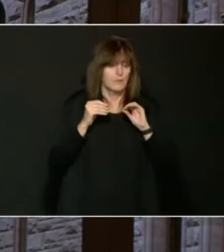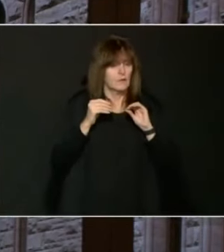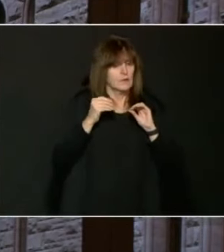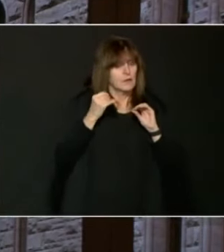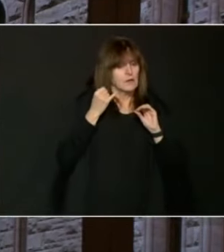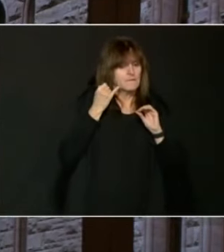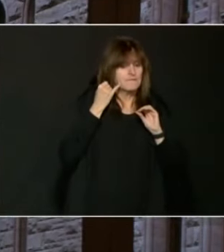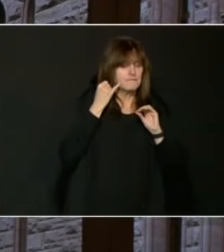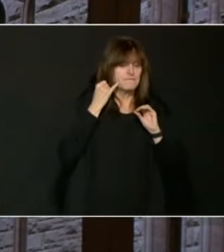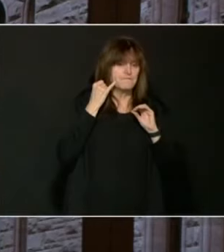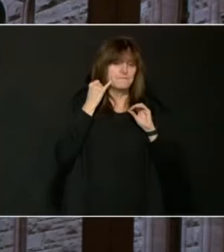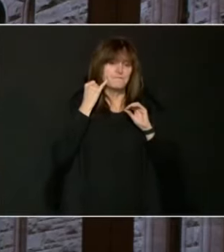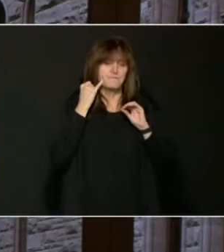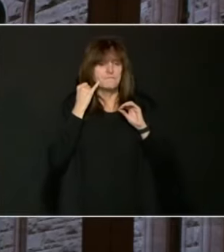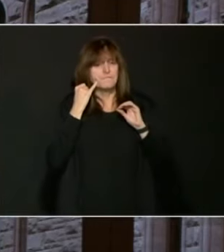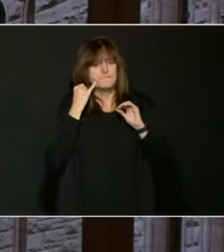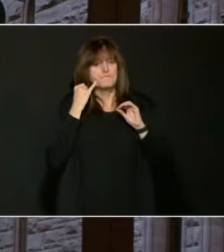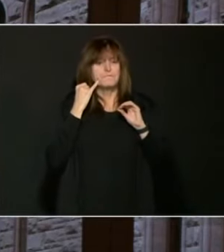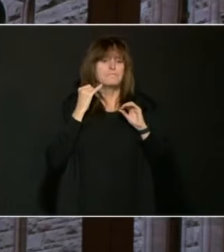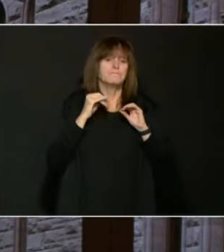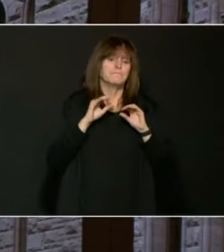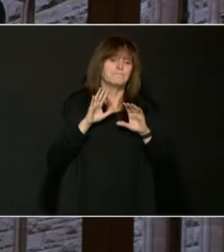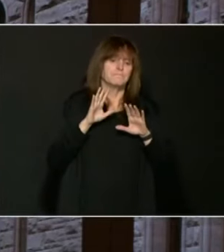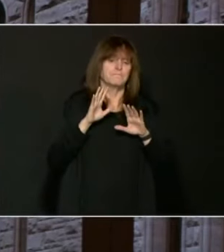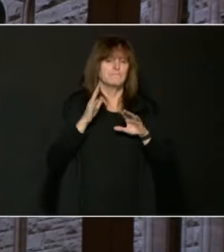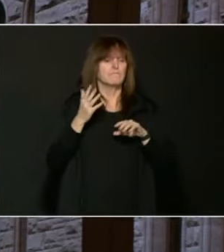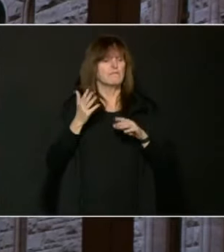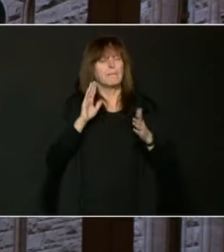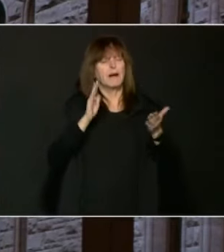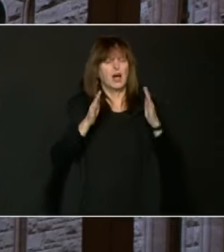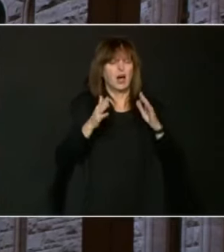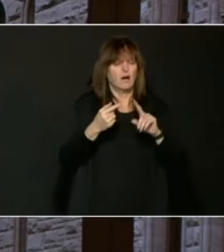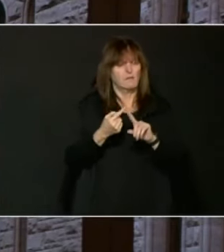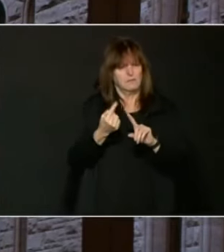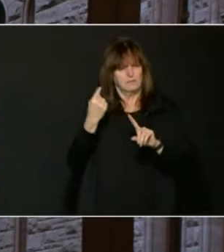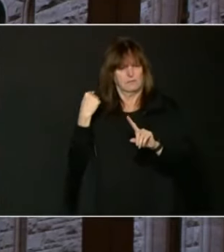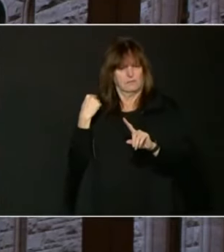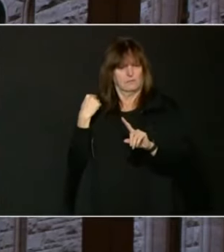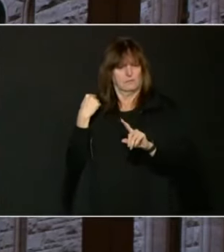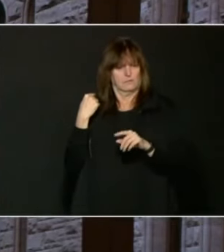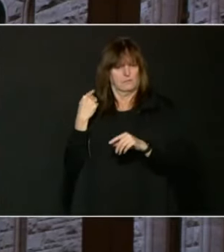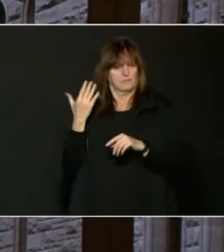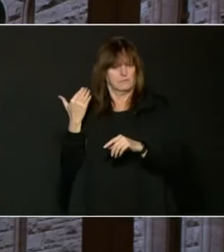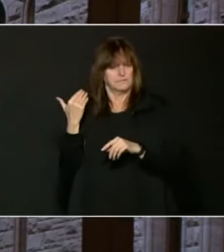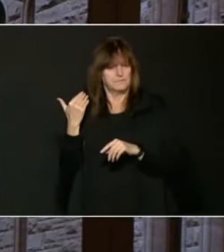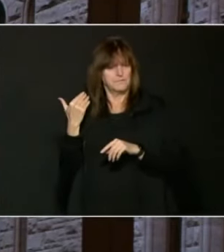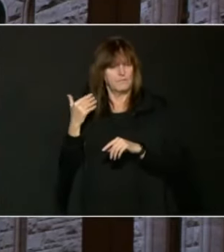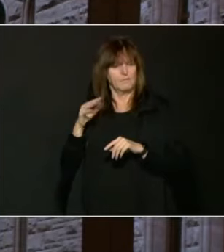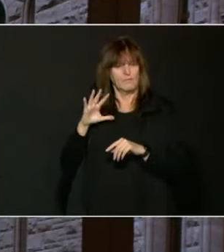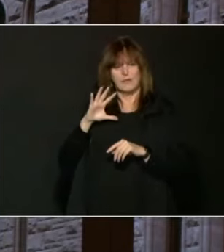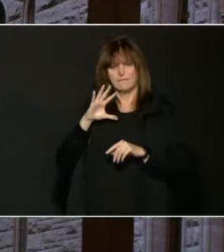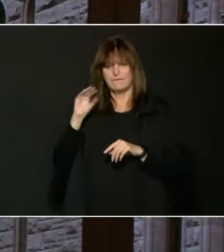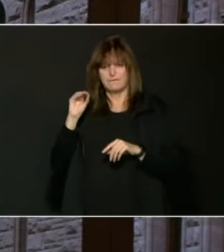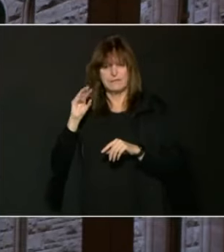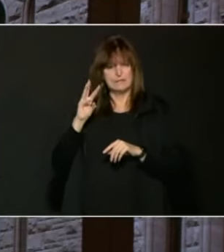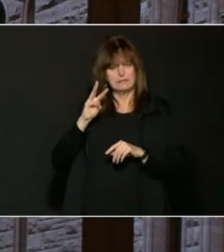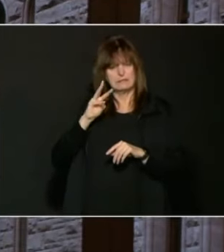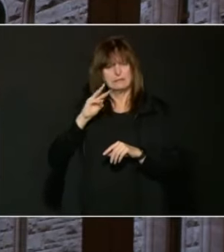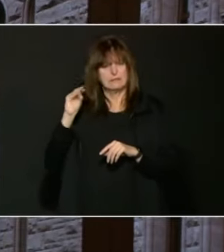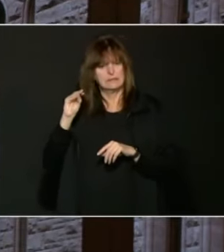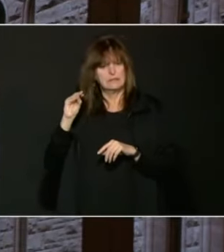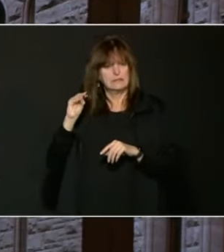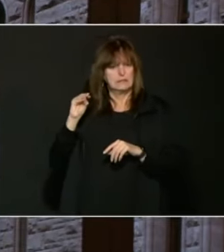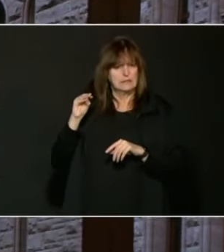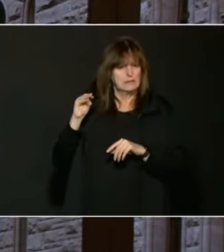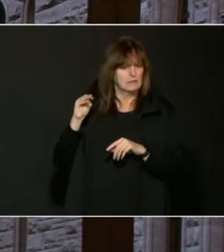that compared to the past when we were up to 50, 60% were non-epi linked, with our variants of concern right now, well